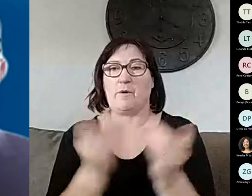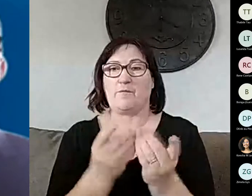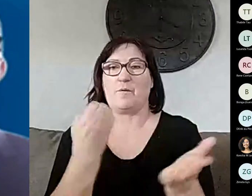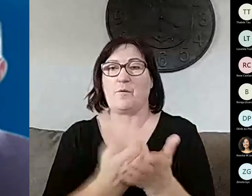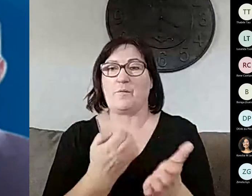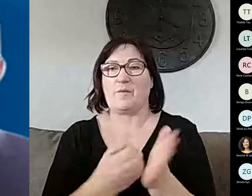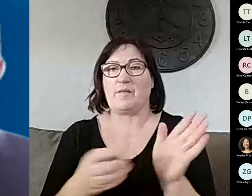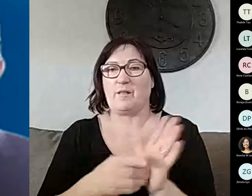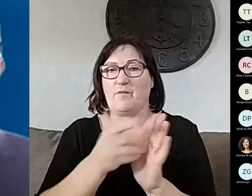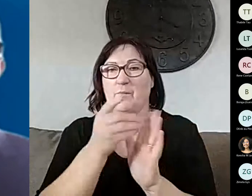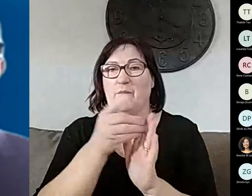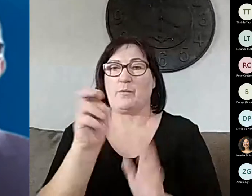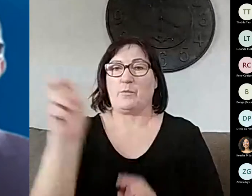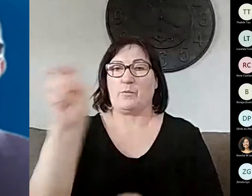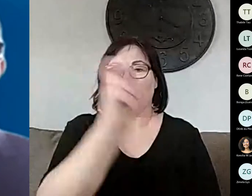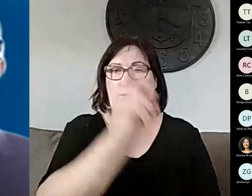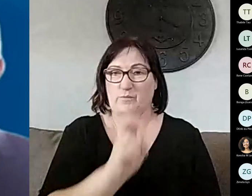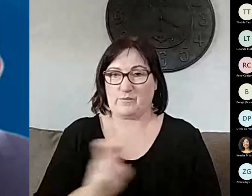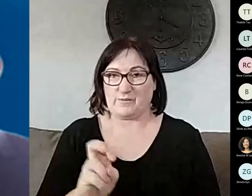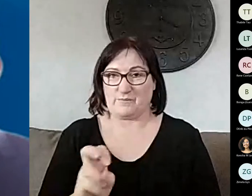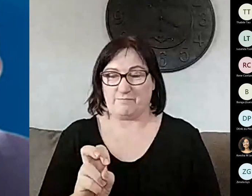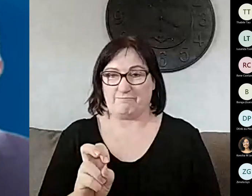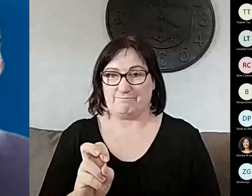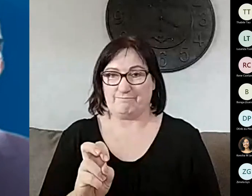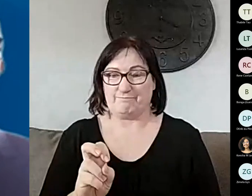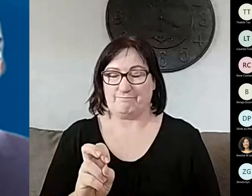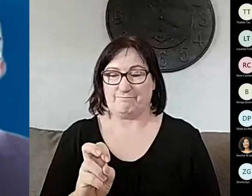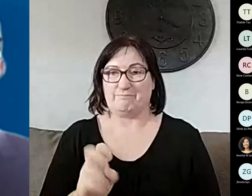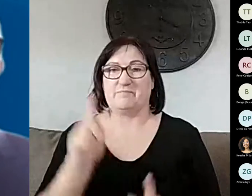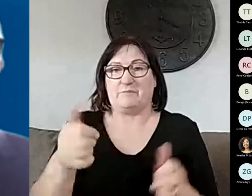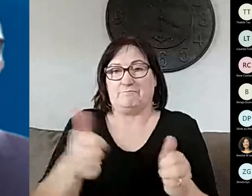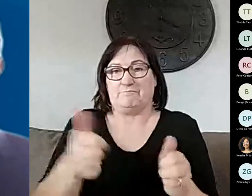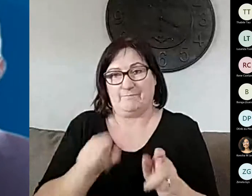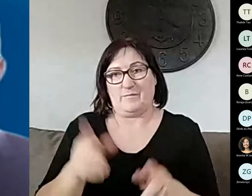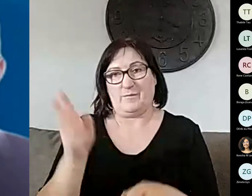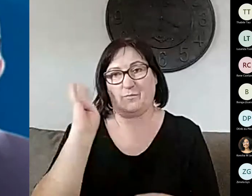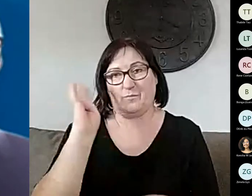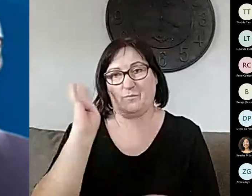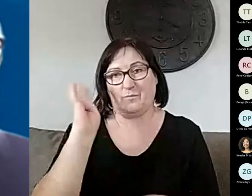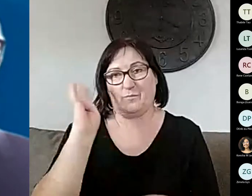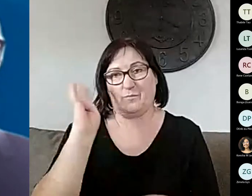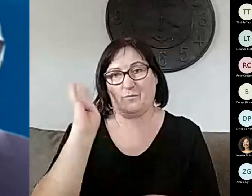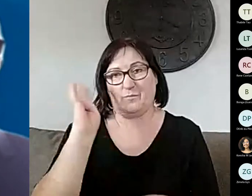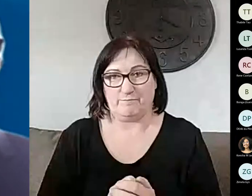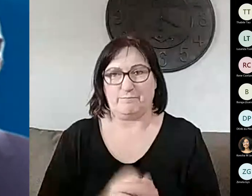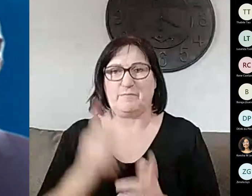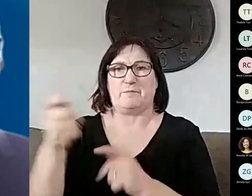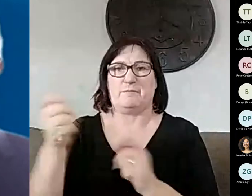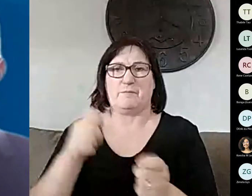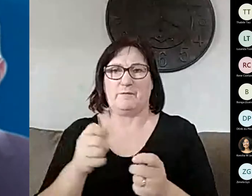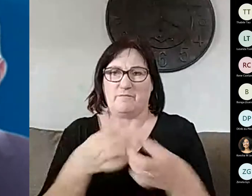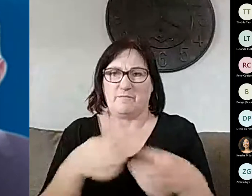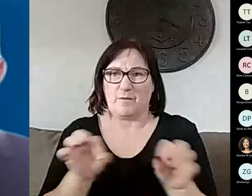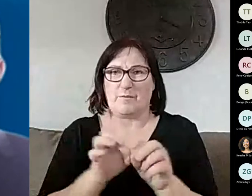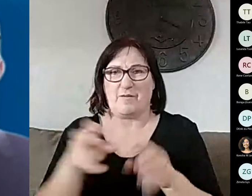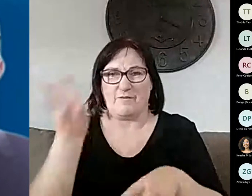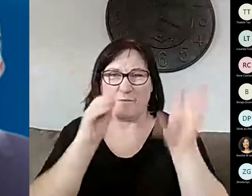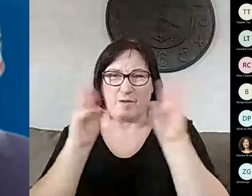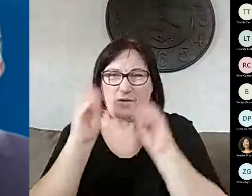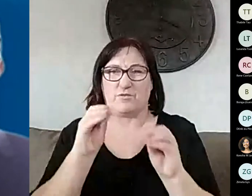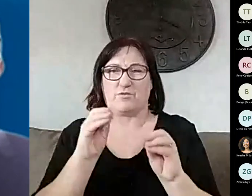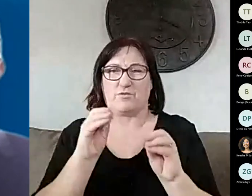Tourism in hosting this webinar as a way of bringing valuable information to you, our taxpayers, with the aim